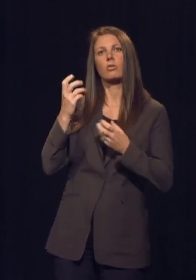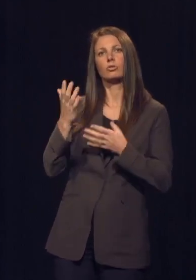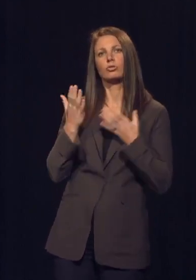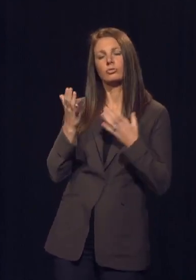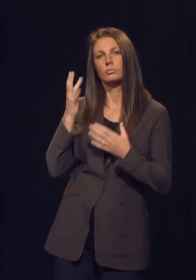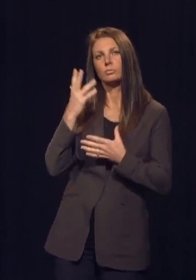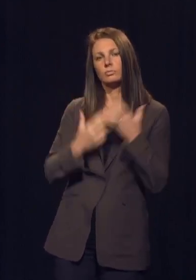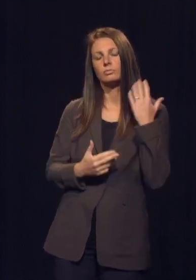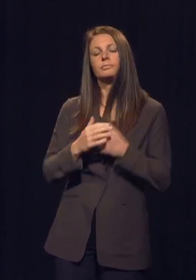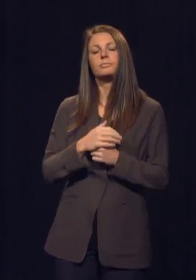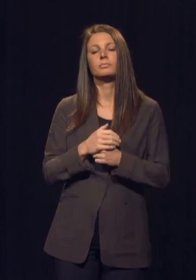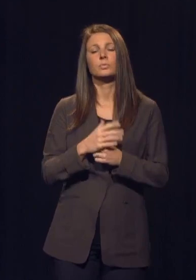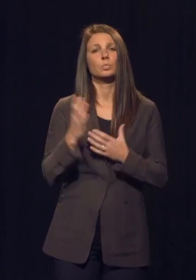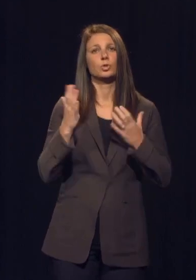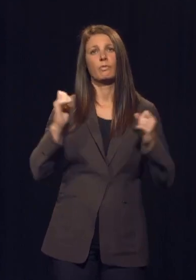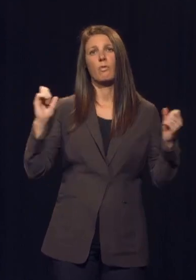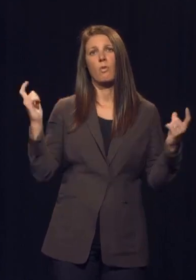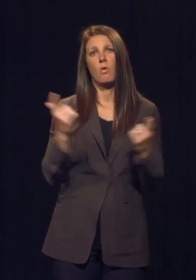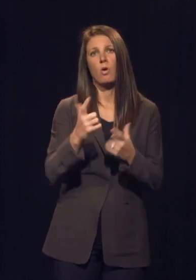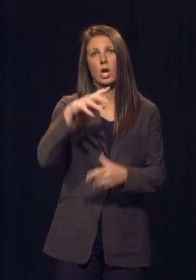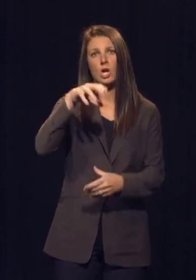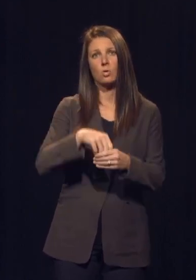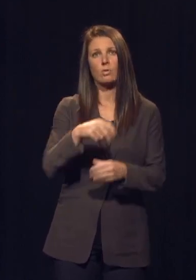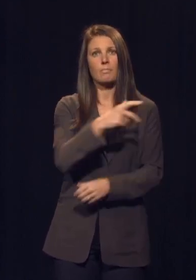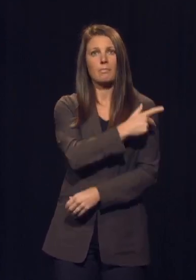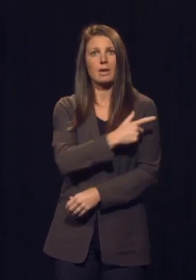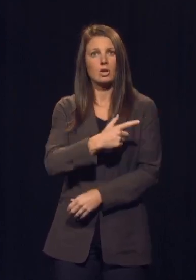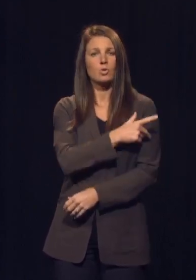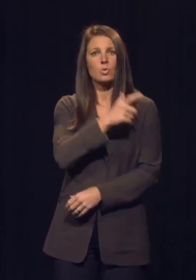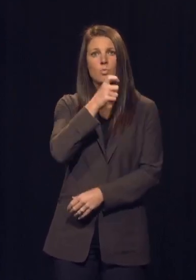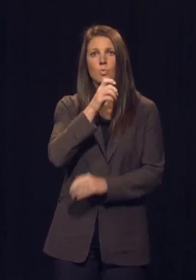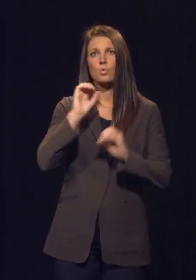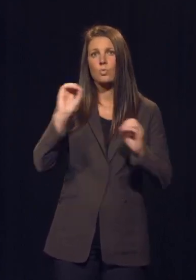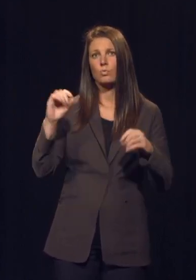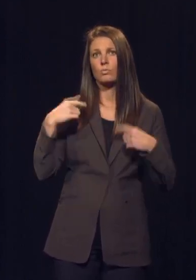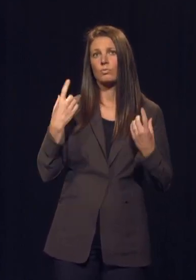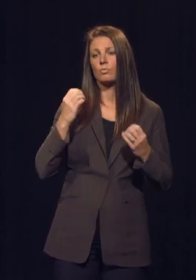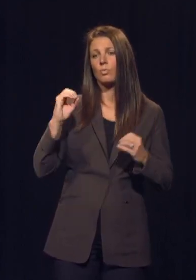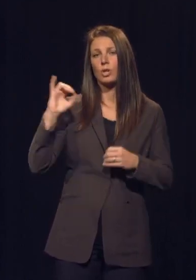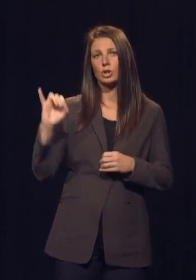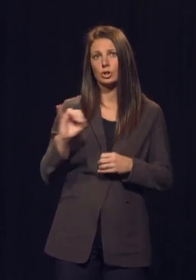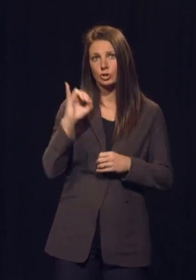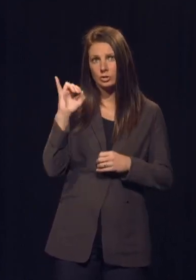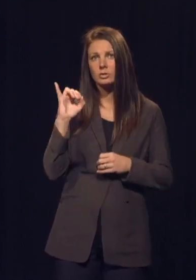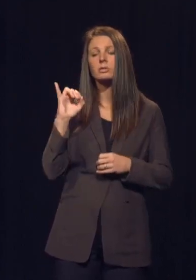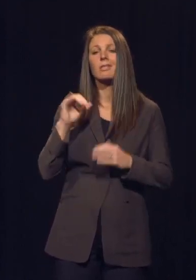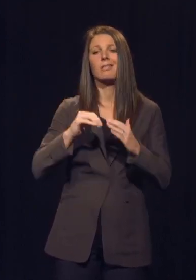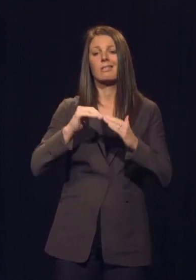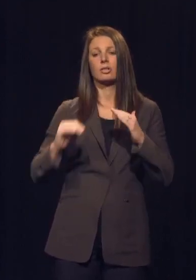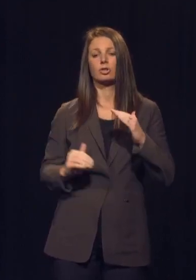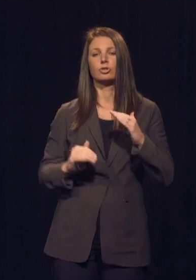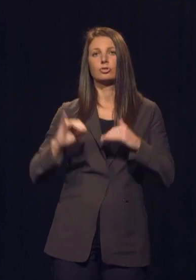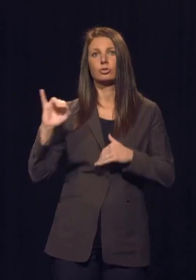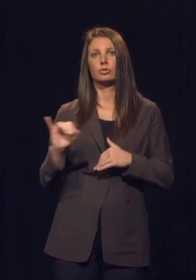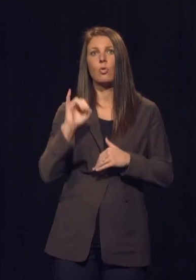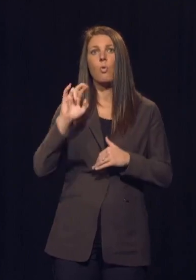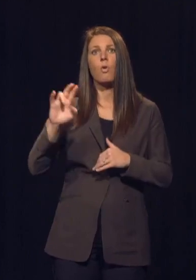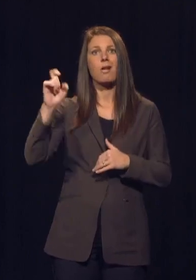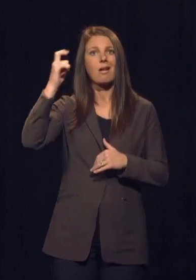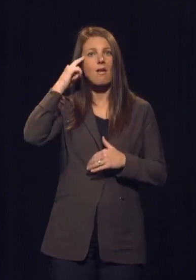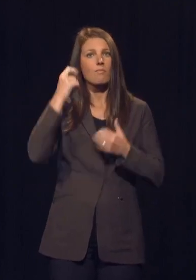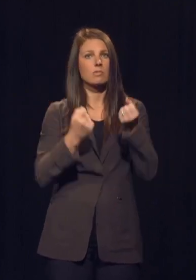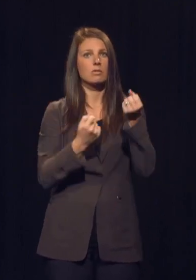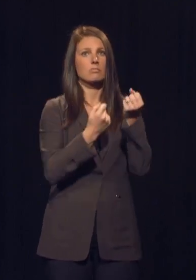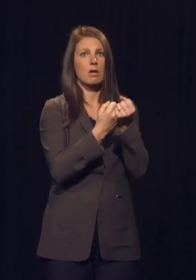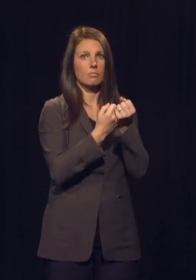This means we serve everyone, including patients who are uninsured, underinsured, or have government-sponsored insurance like Medicaid or